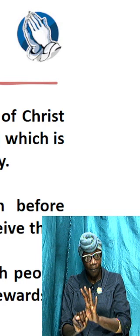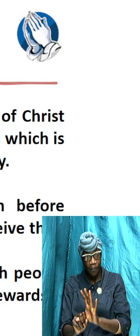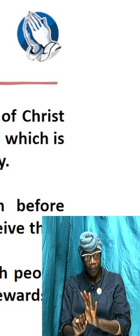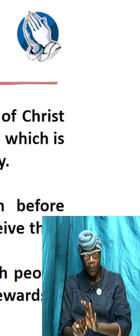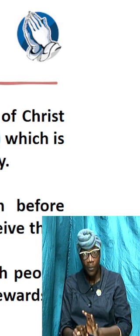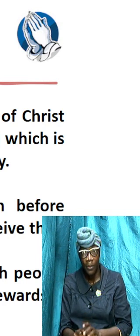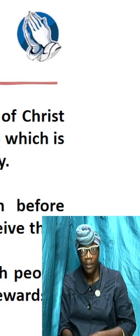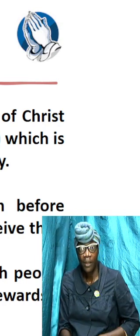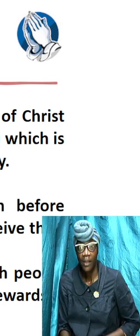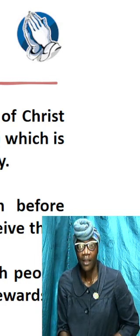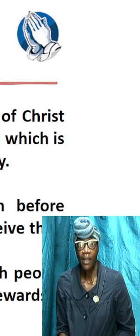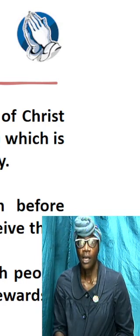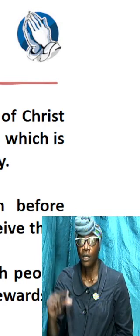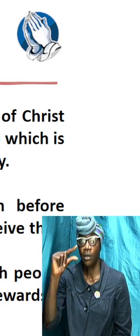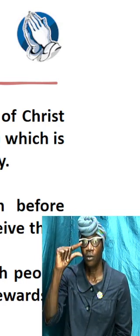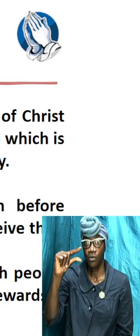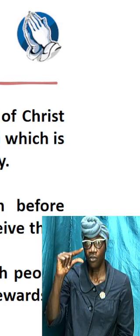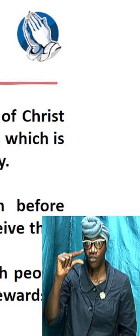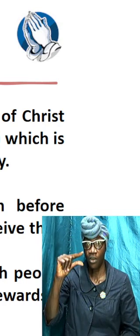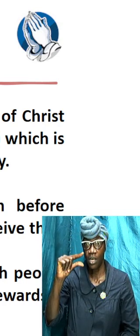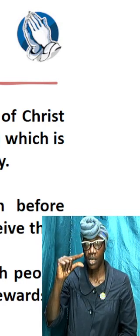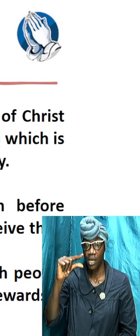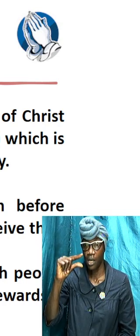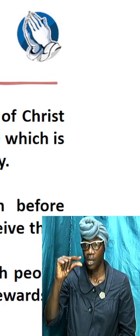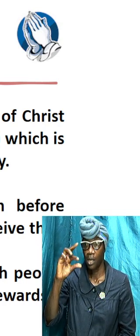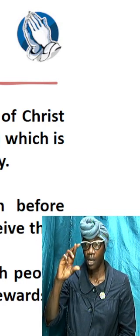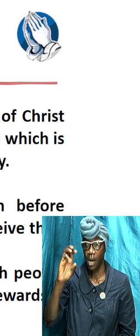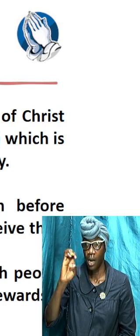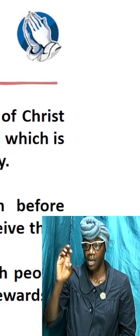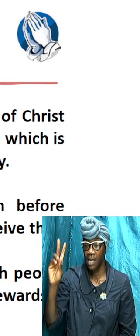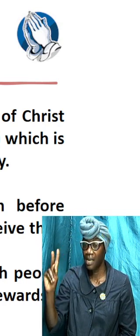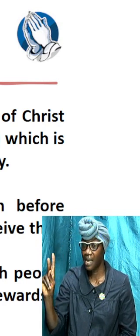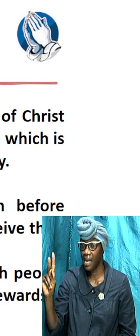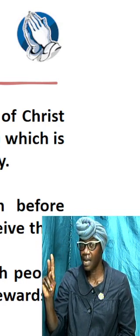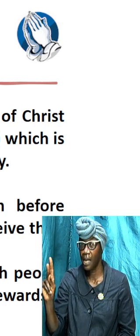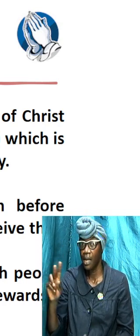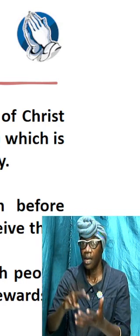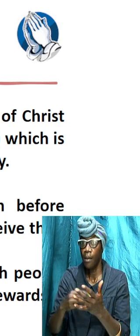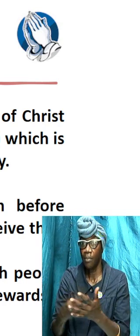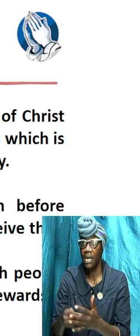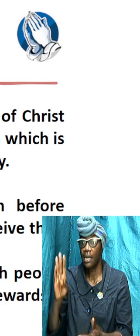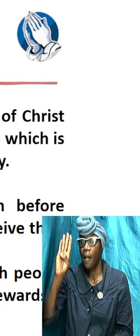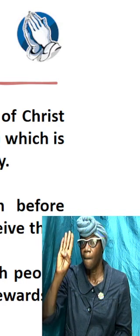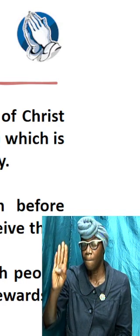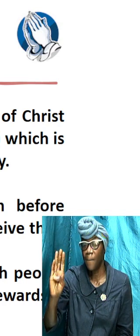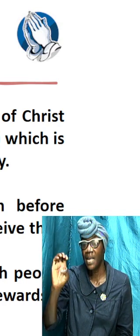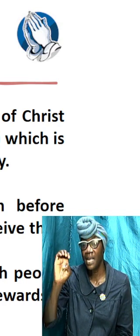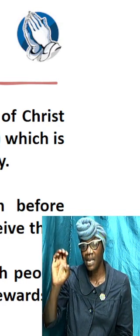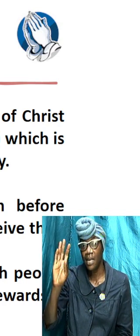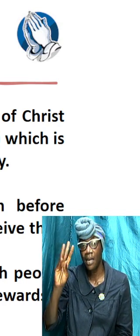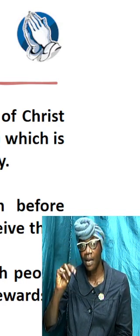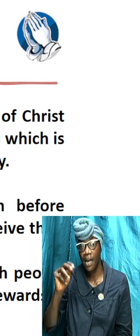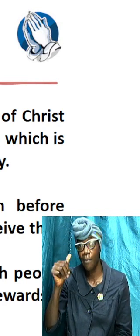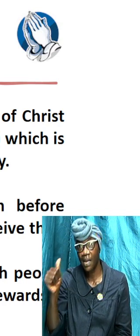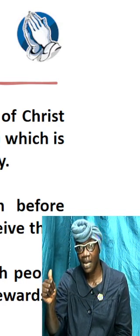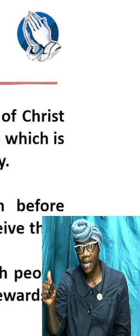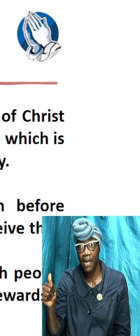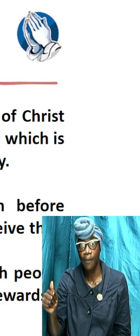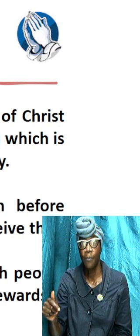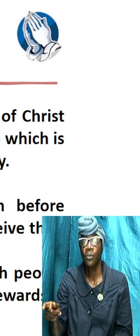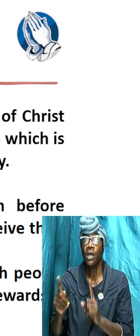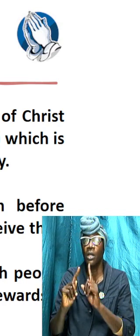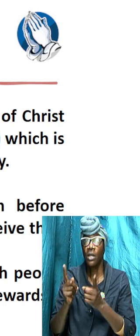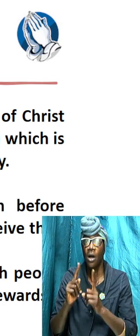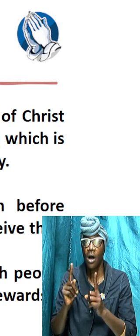judgment seat there in the Greek is the word bema. Amen. And this was familiar term to the people of